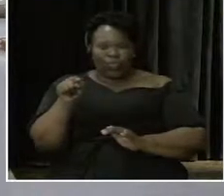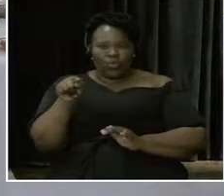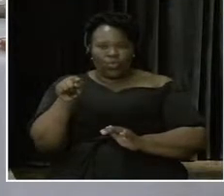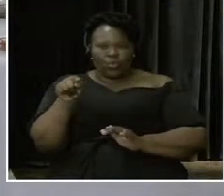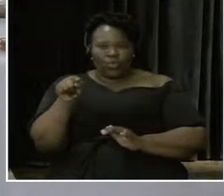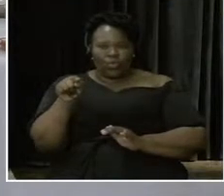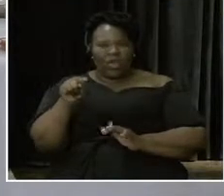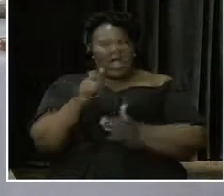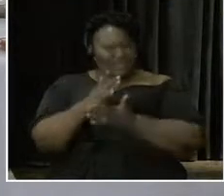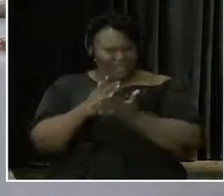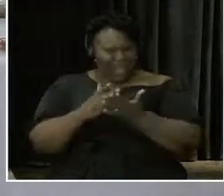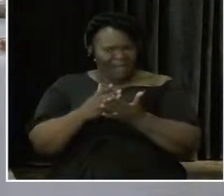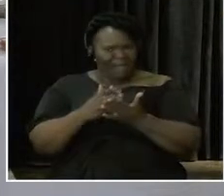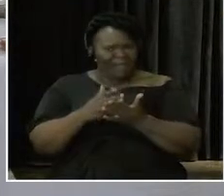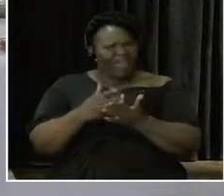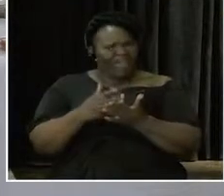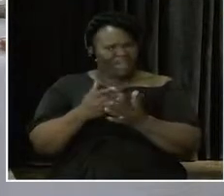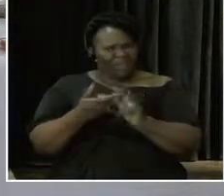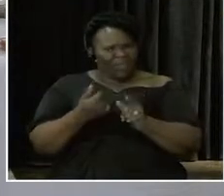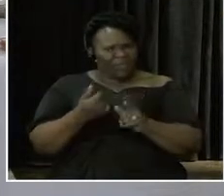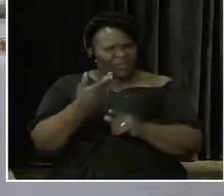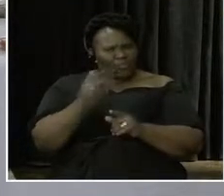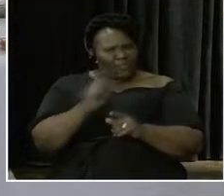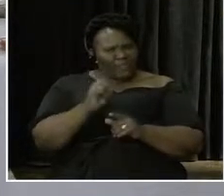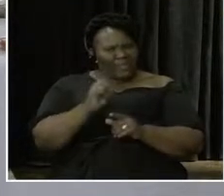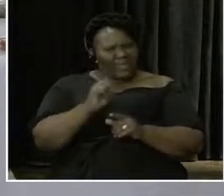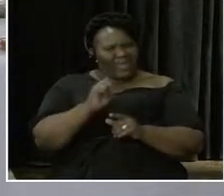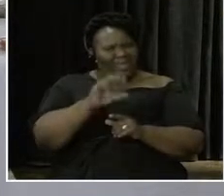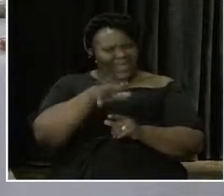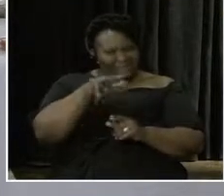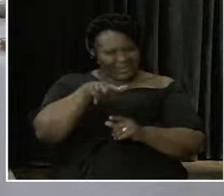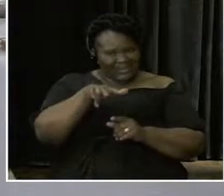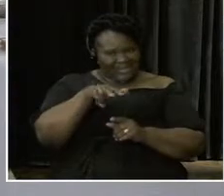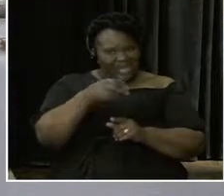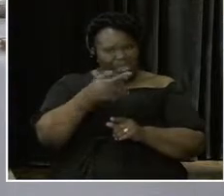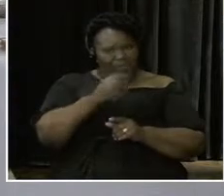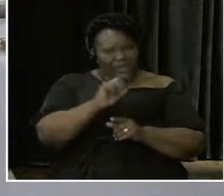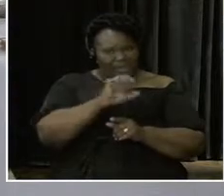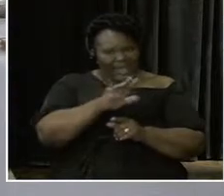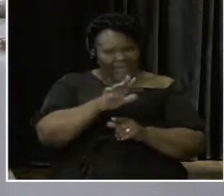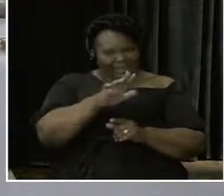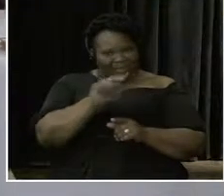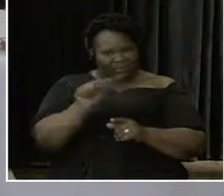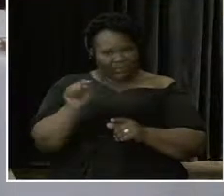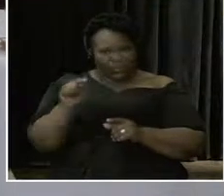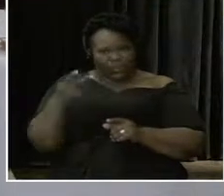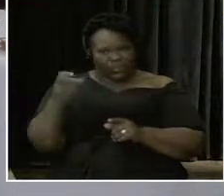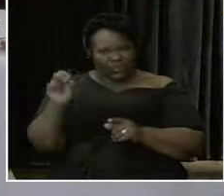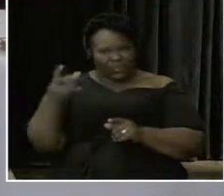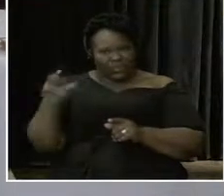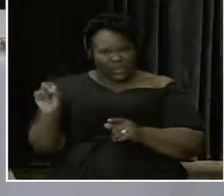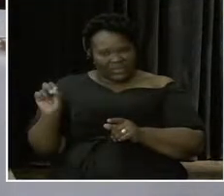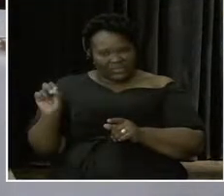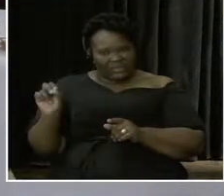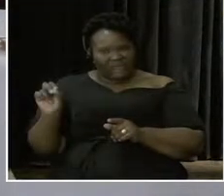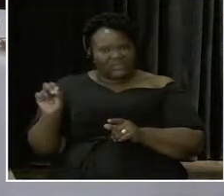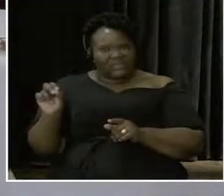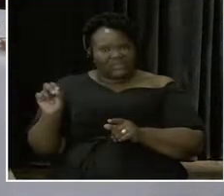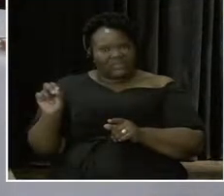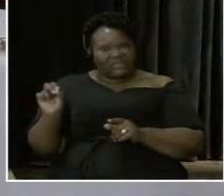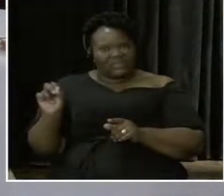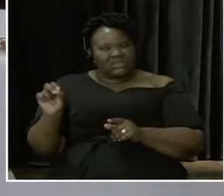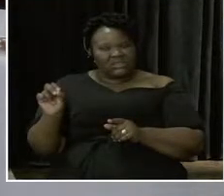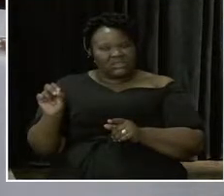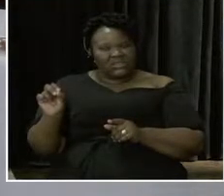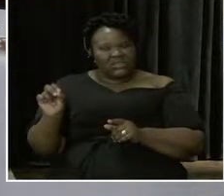20, some of them are from 2018, 2019 to 2020. Somebody is disturbing Councillor